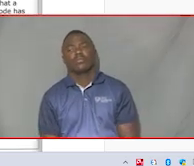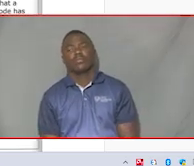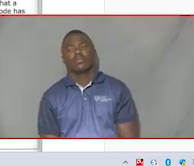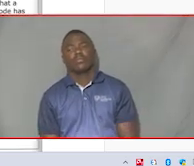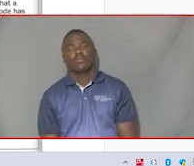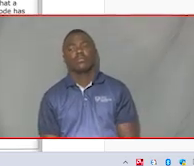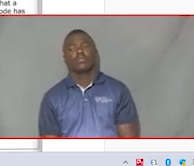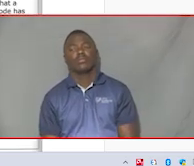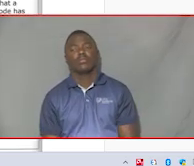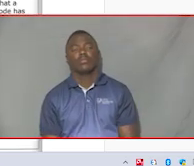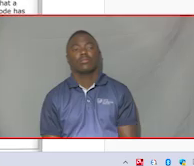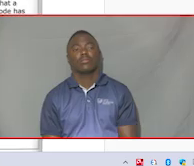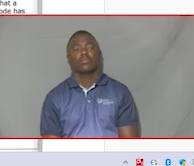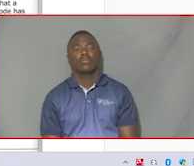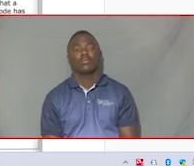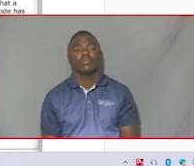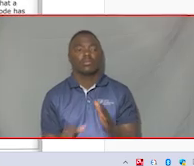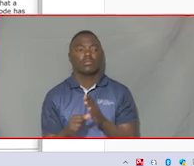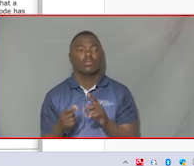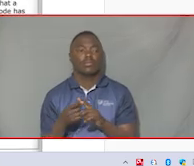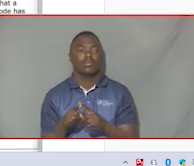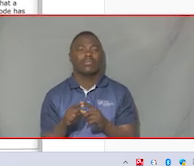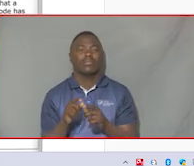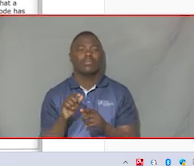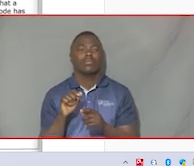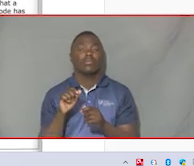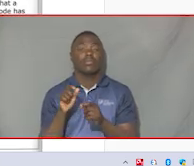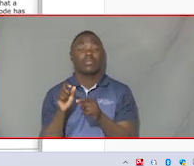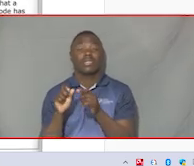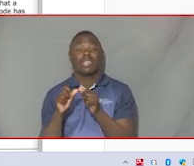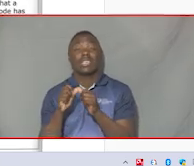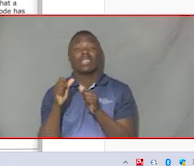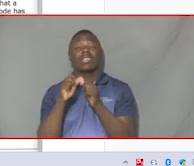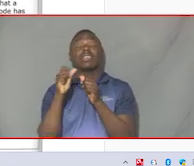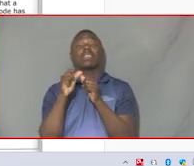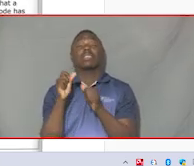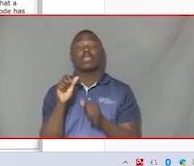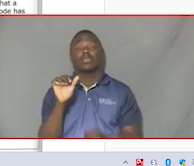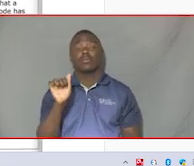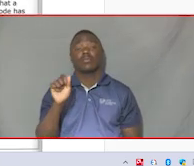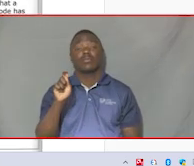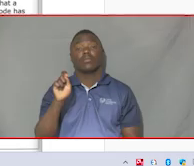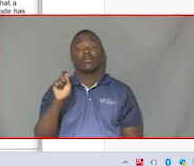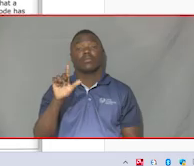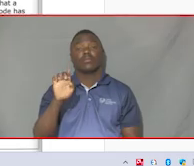Now, people, the emphasis on at least. Is that clear?